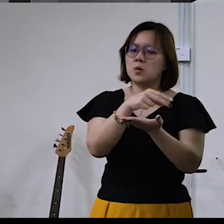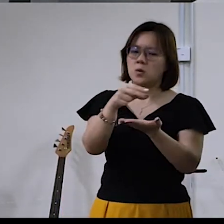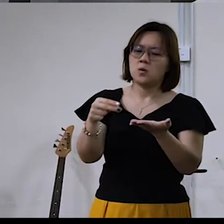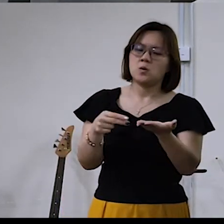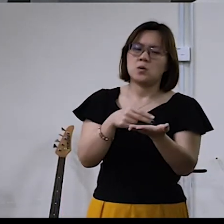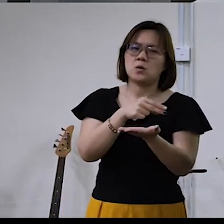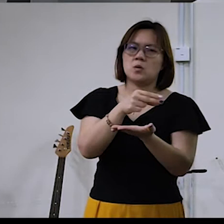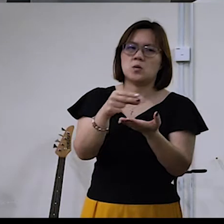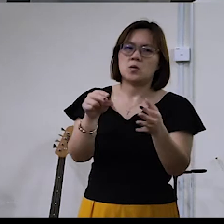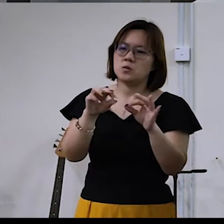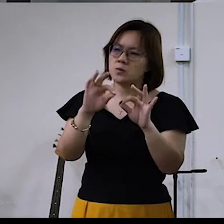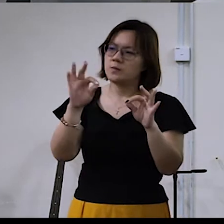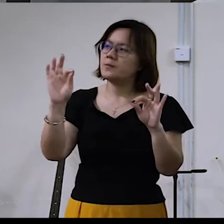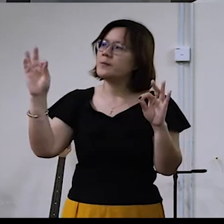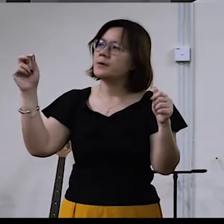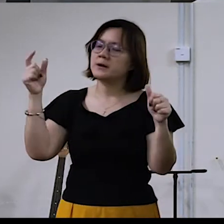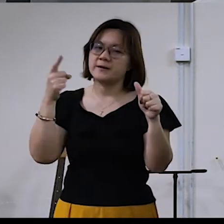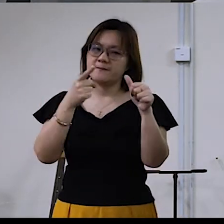helper.